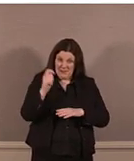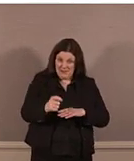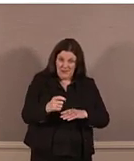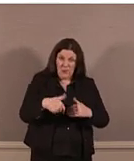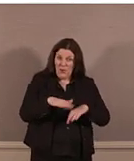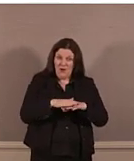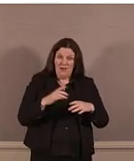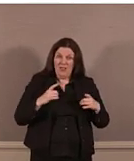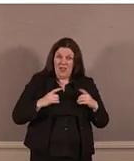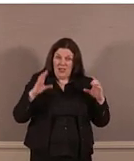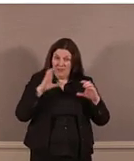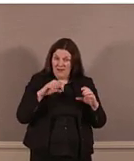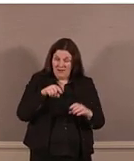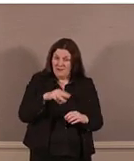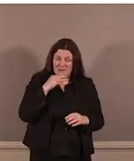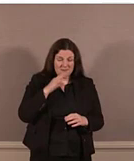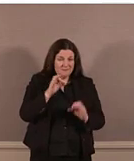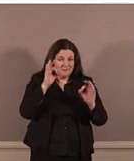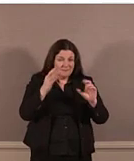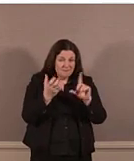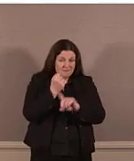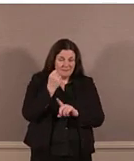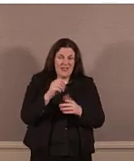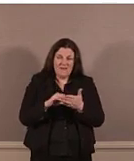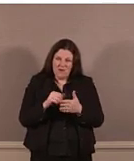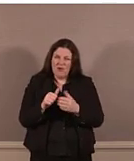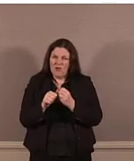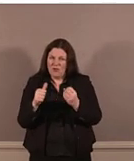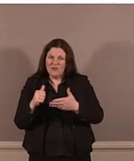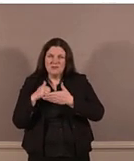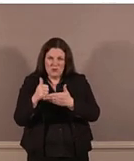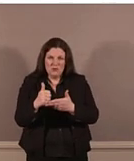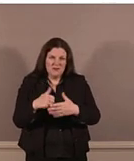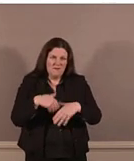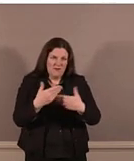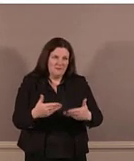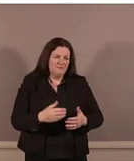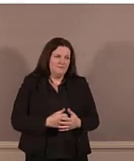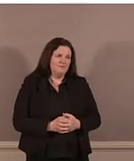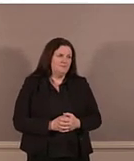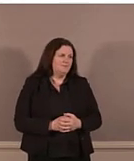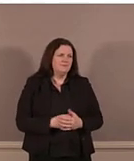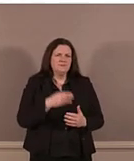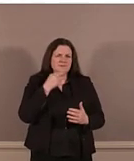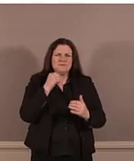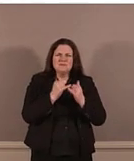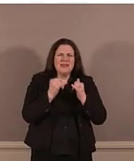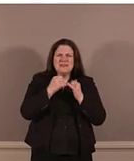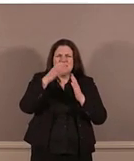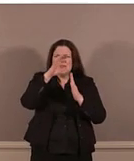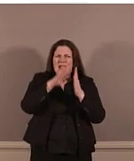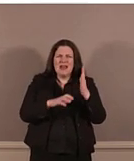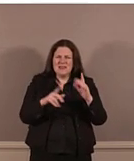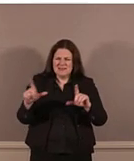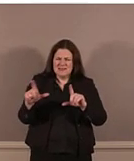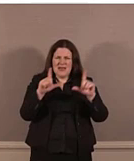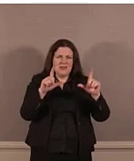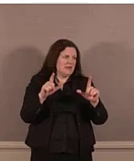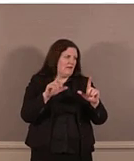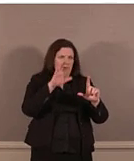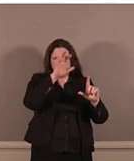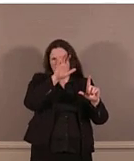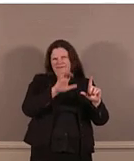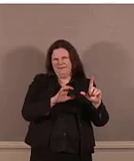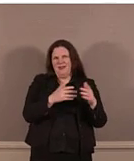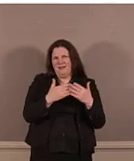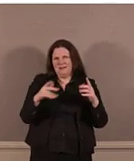success in that particular programme, and again the other supports that are available. I won't go through the detail on that slide because there's far too much